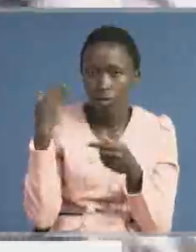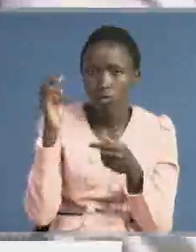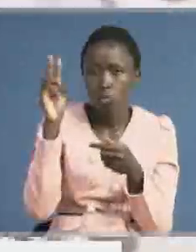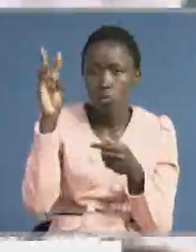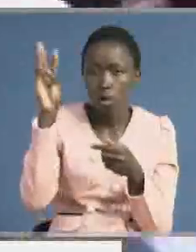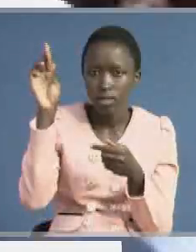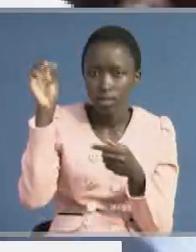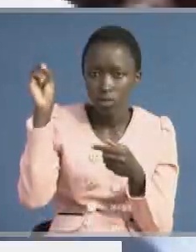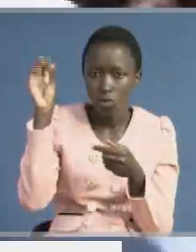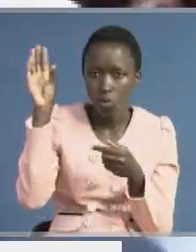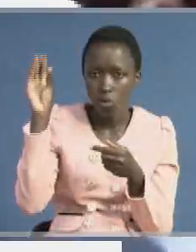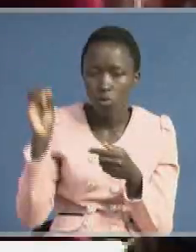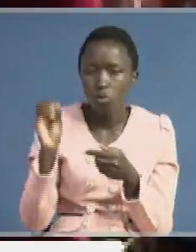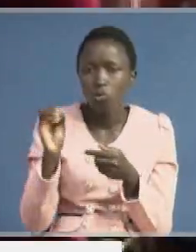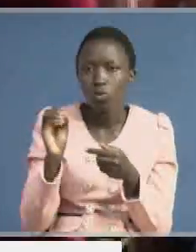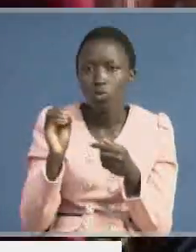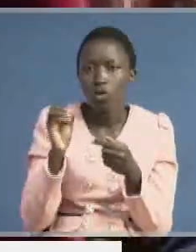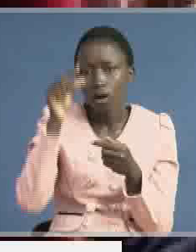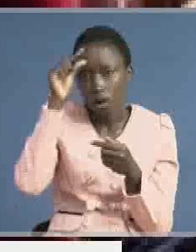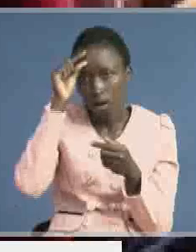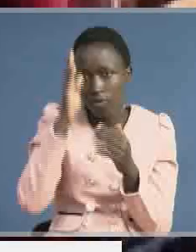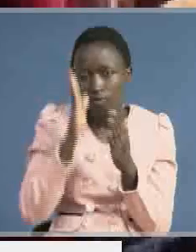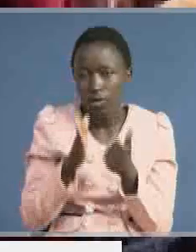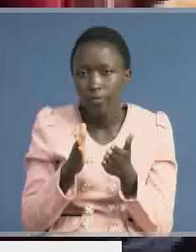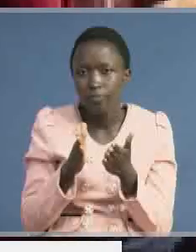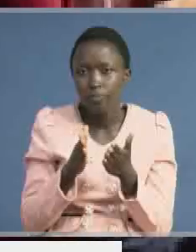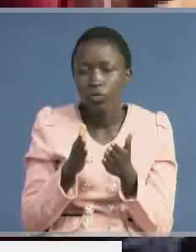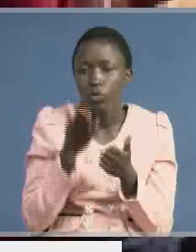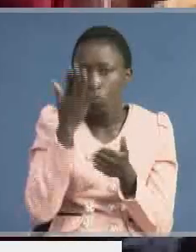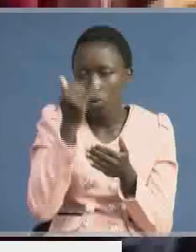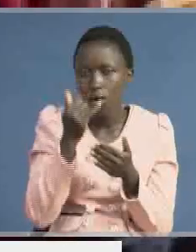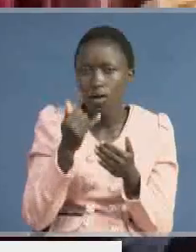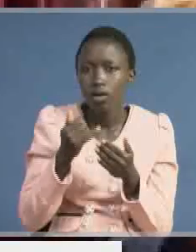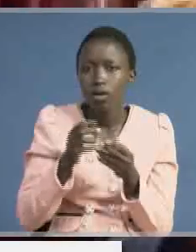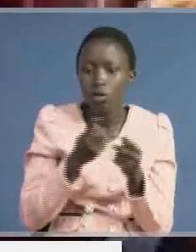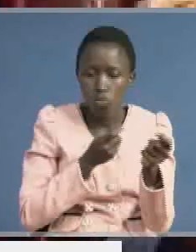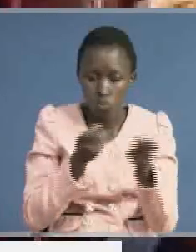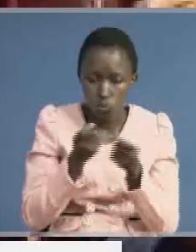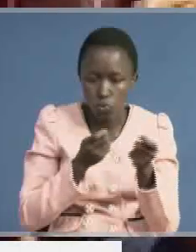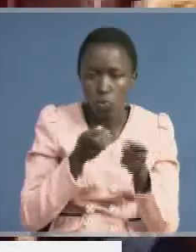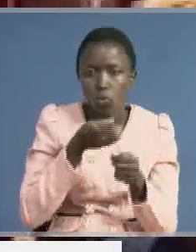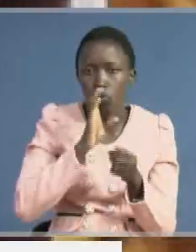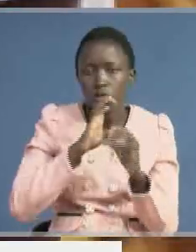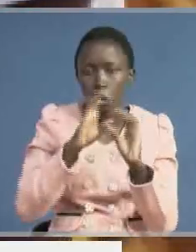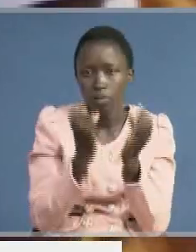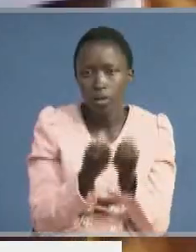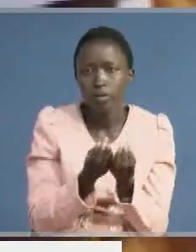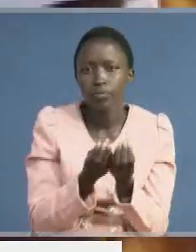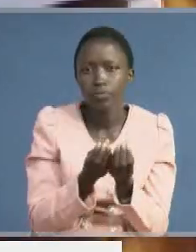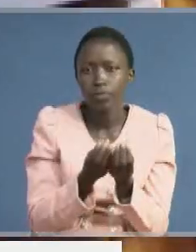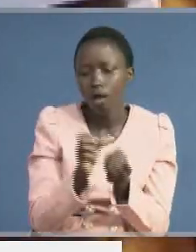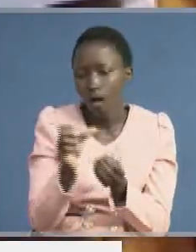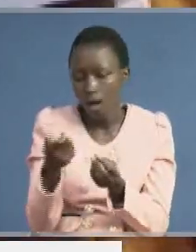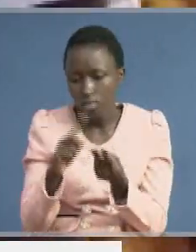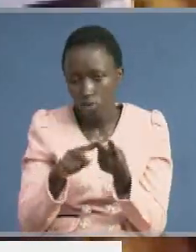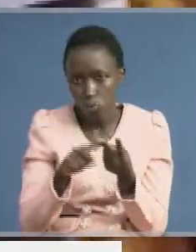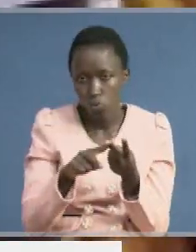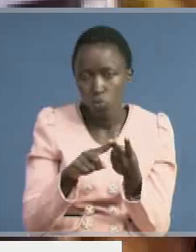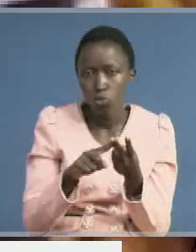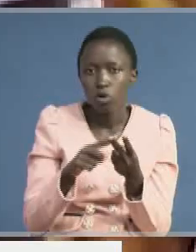cochem and PETA manga castigated governor mangu area for taking over the control of water companies while the other